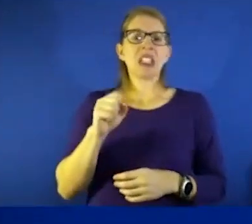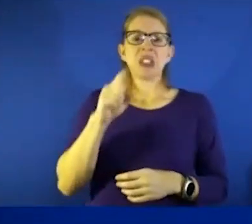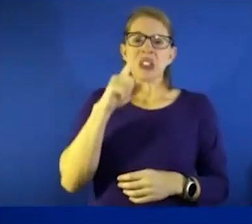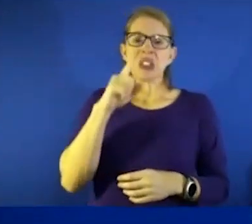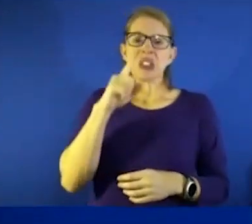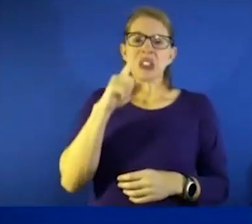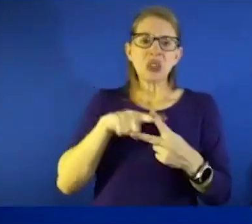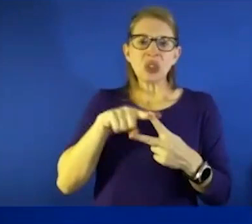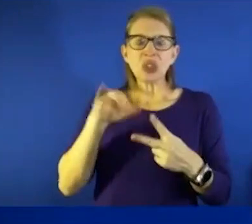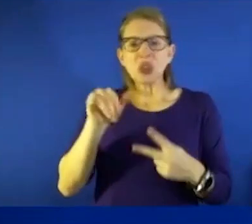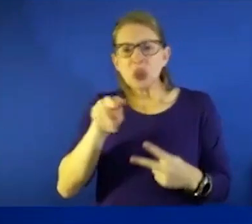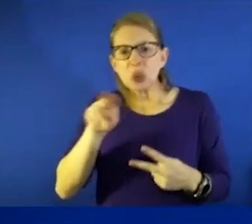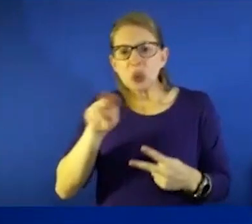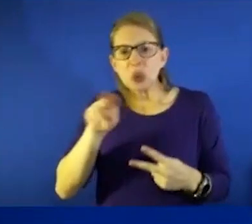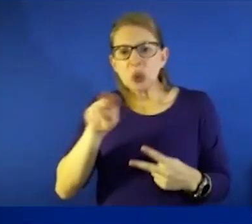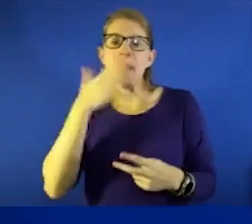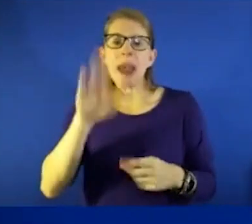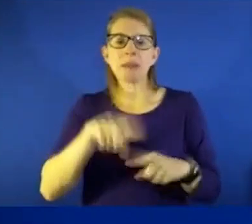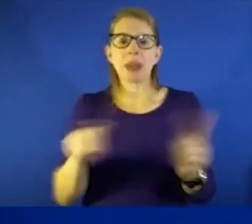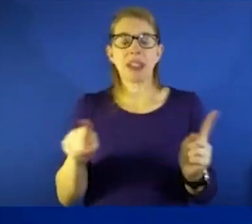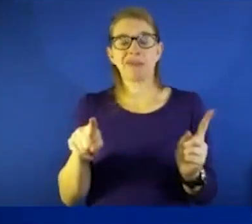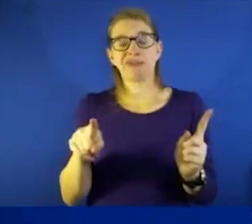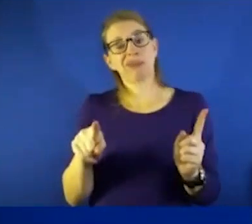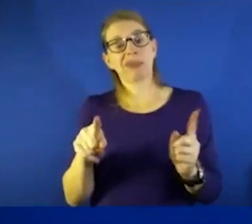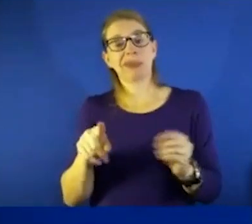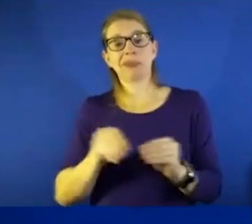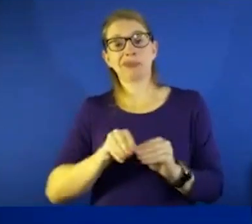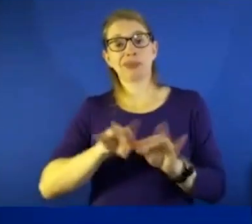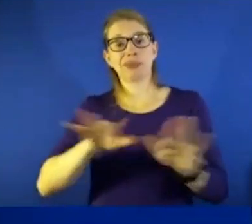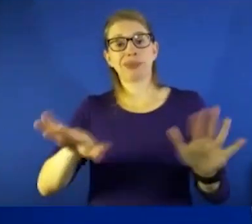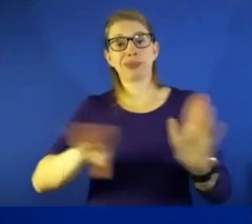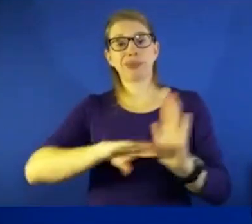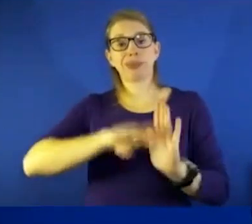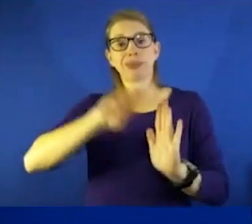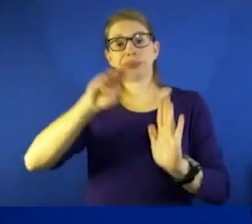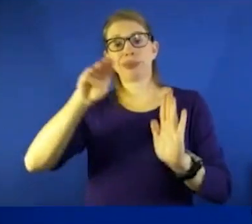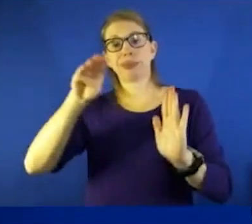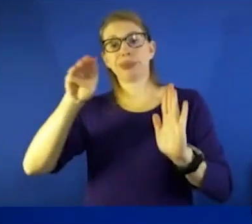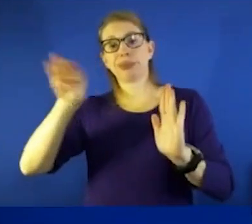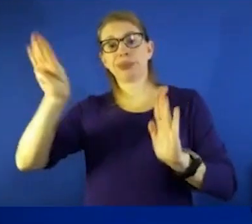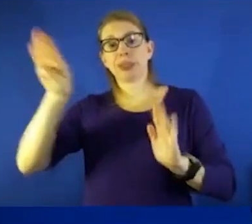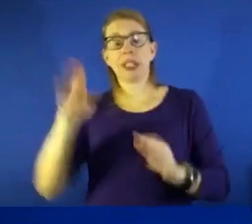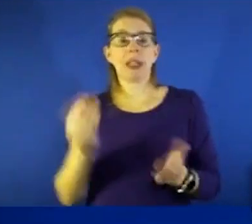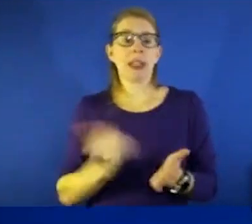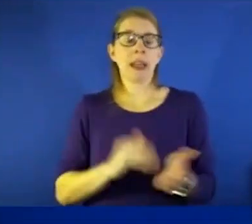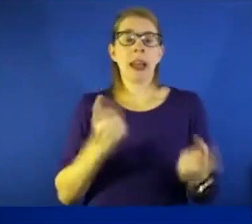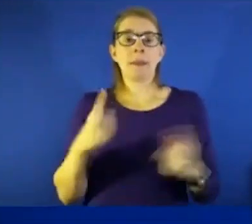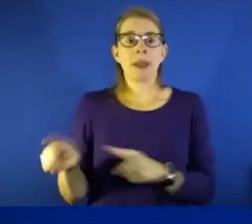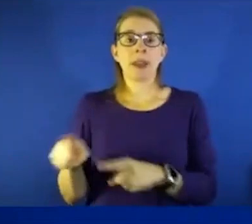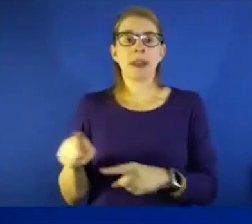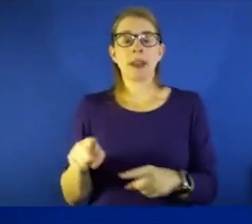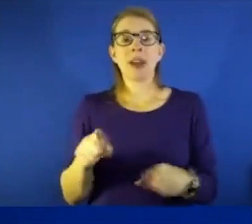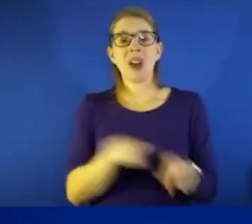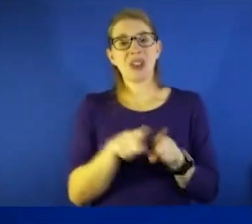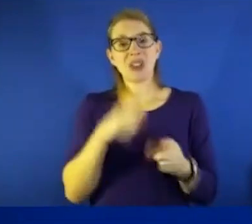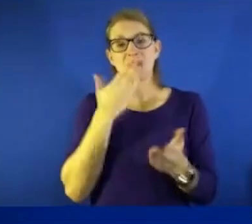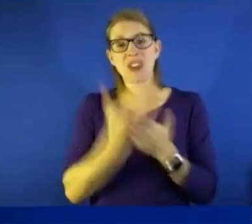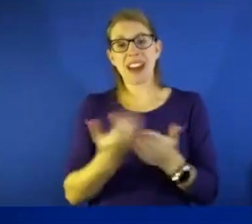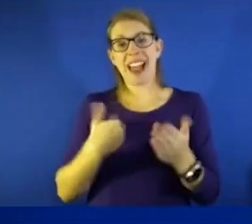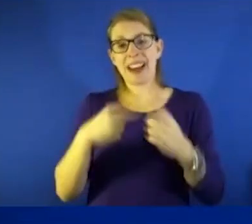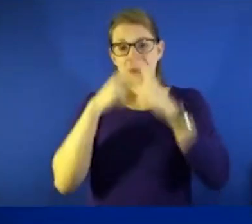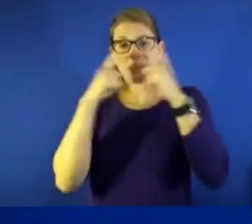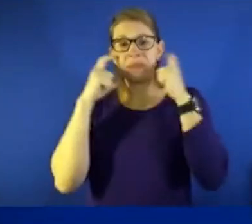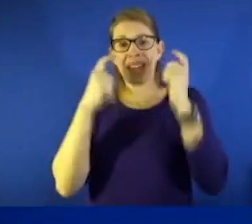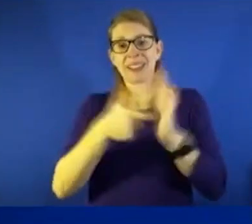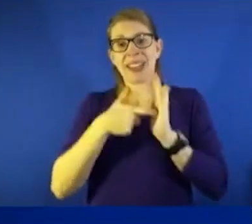started as things revved back up again. Mm-hmm. So it's been a while. And what's different? What's different is we had a mask mandate. We keep coming back to this. The